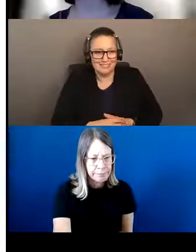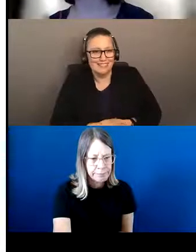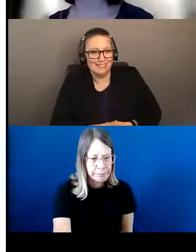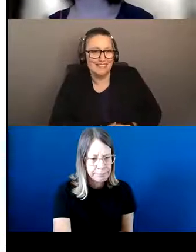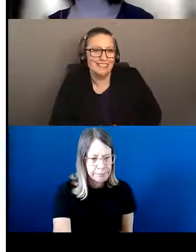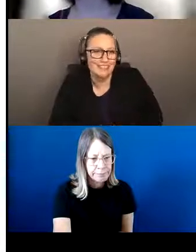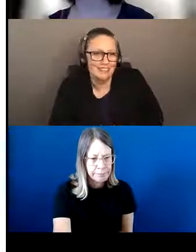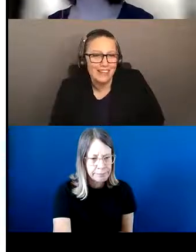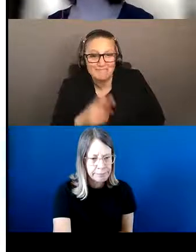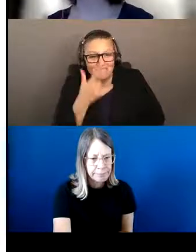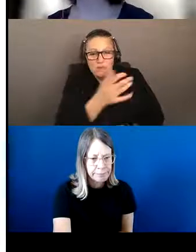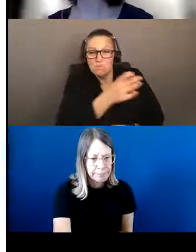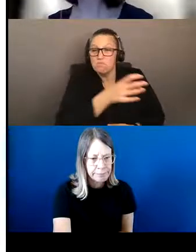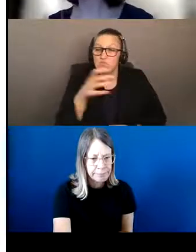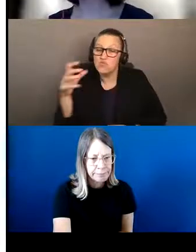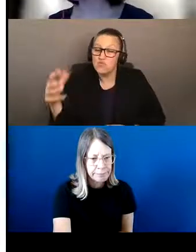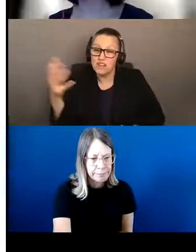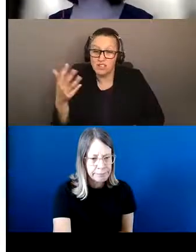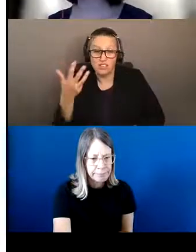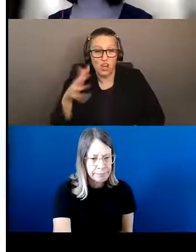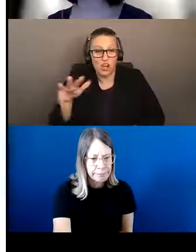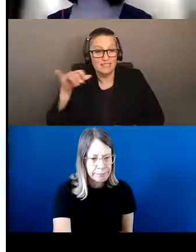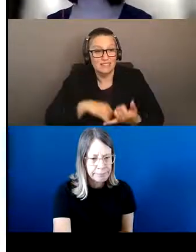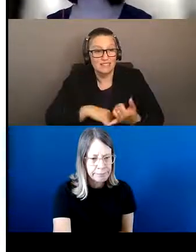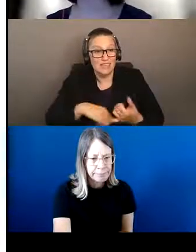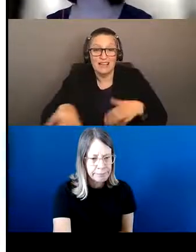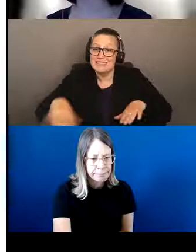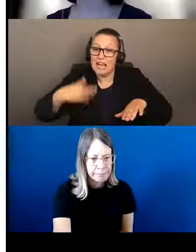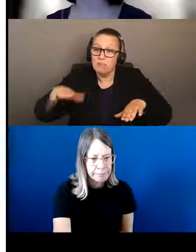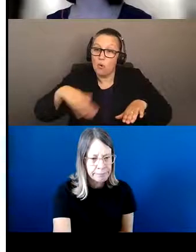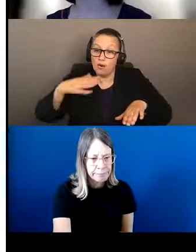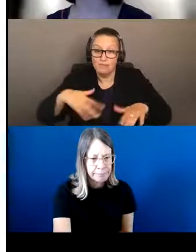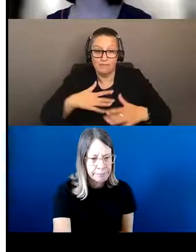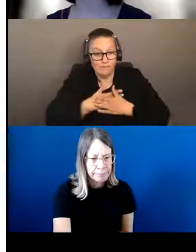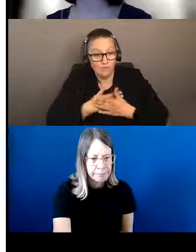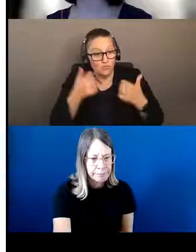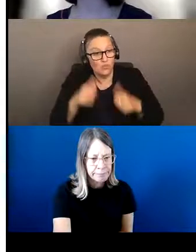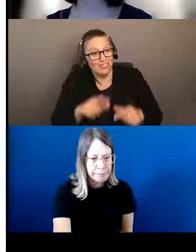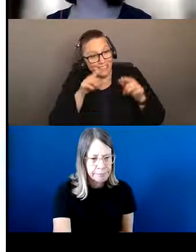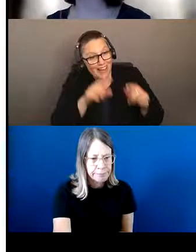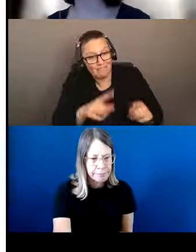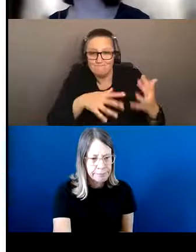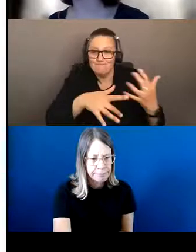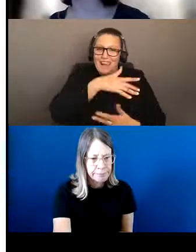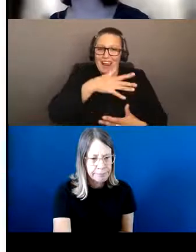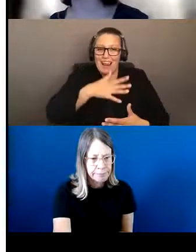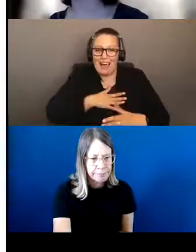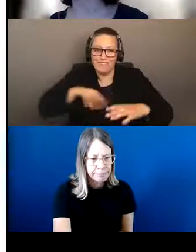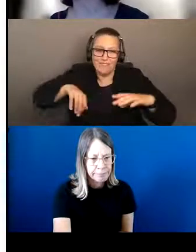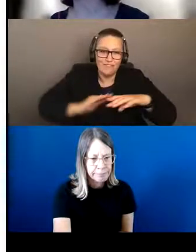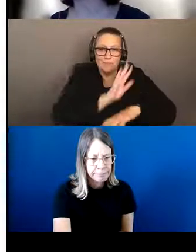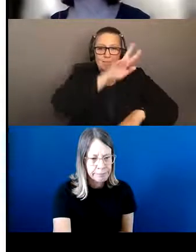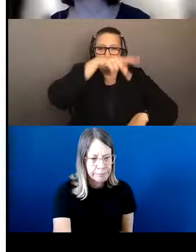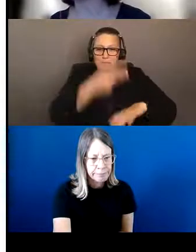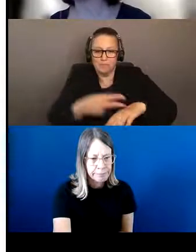particularly bemoaned in the 1990s by skateboarders who had established themselves in the heart of our concrete jungle and loved grinding and flipping off the monument's